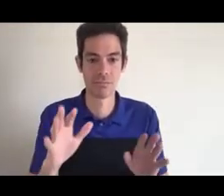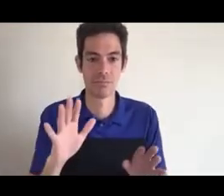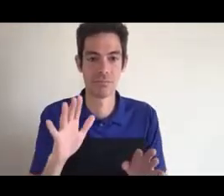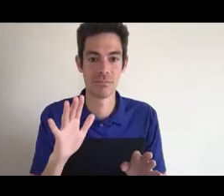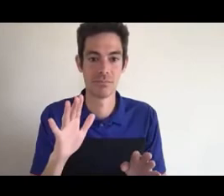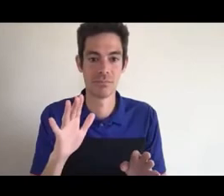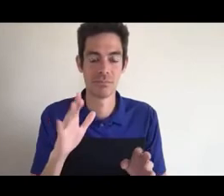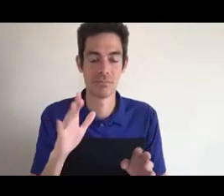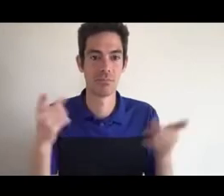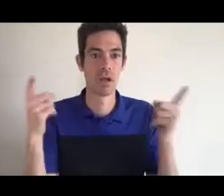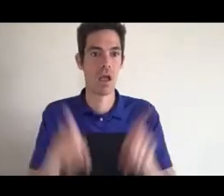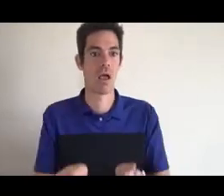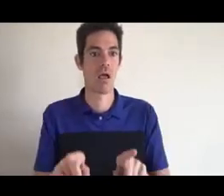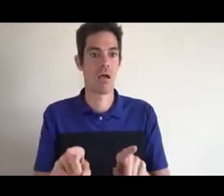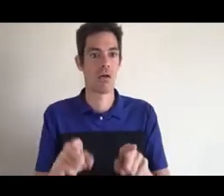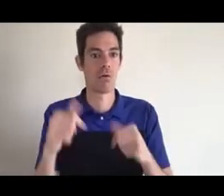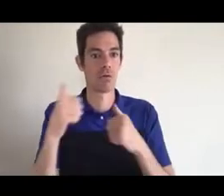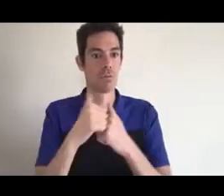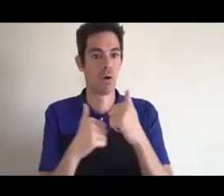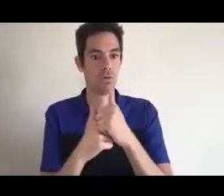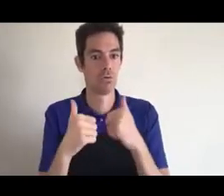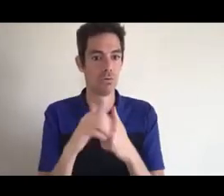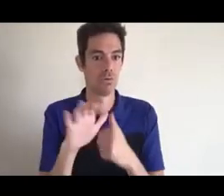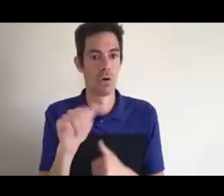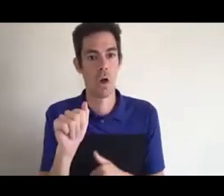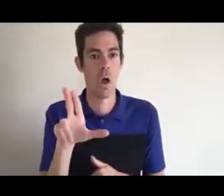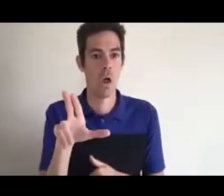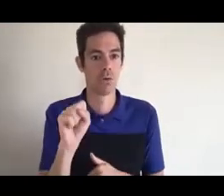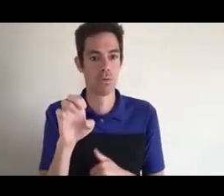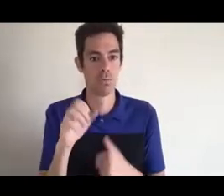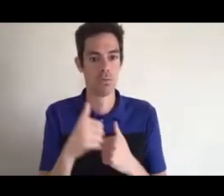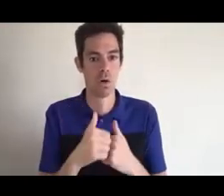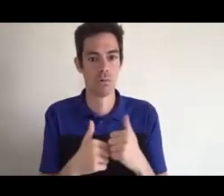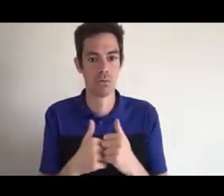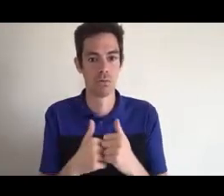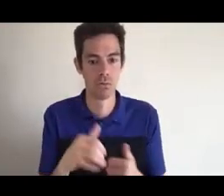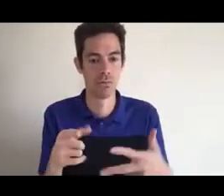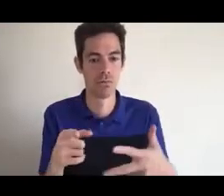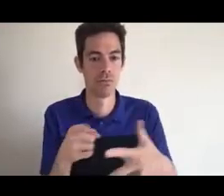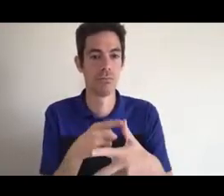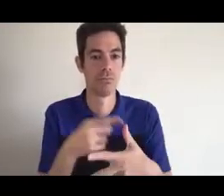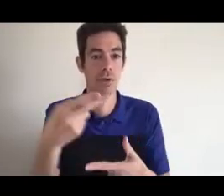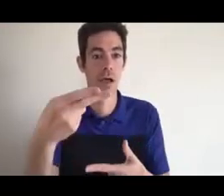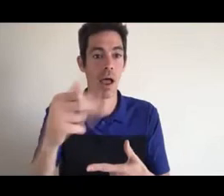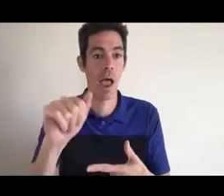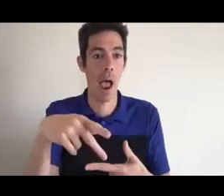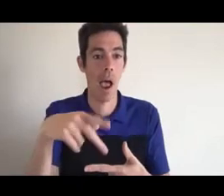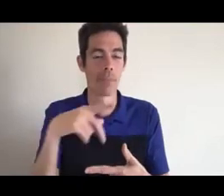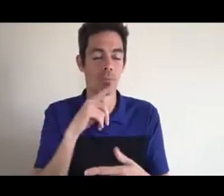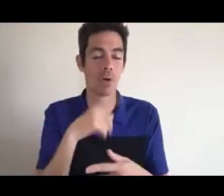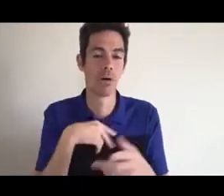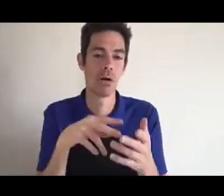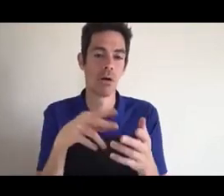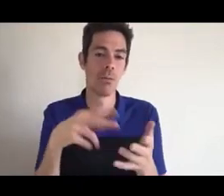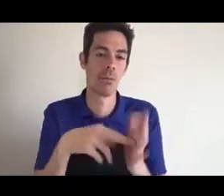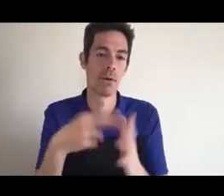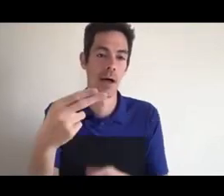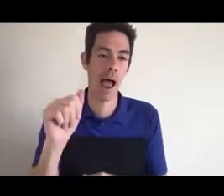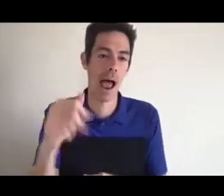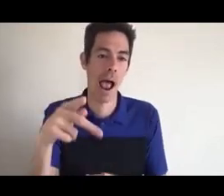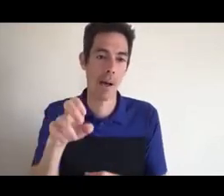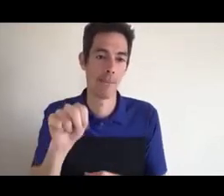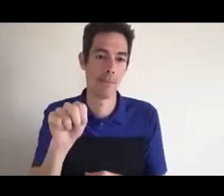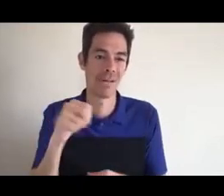Now moving on to happen or cause structure. First, you have